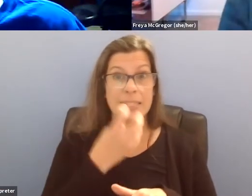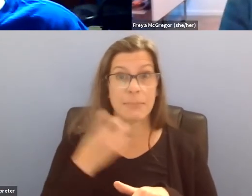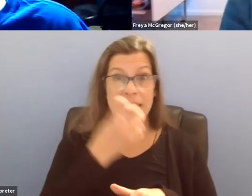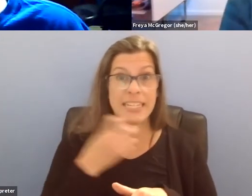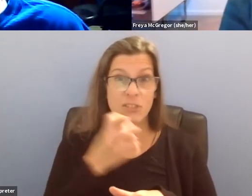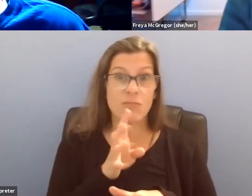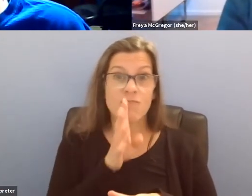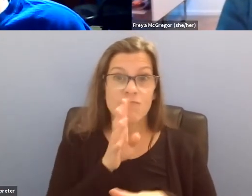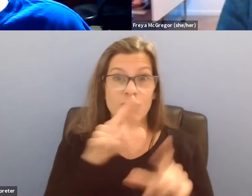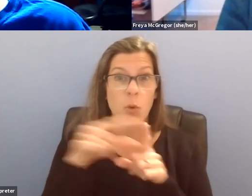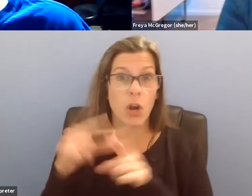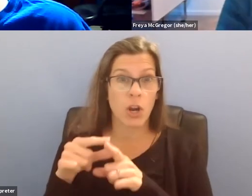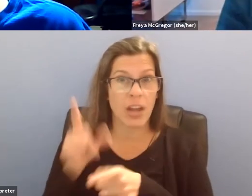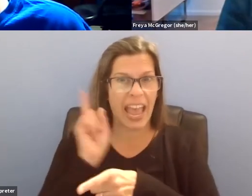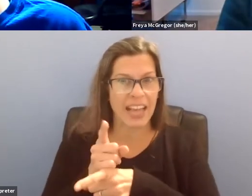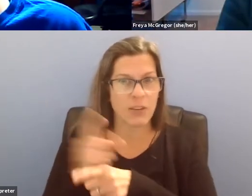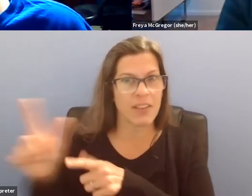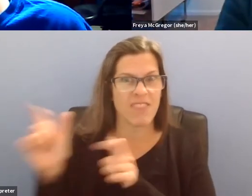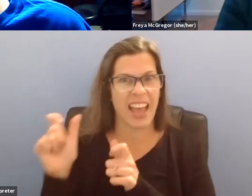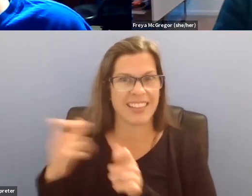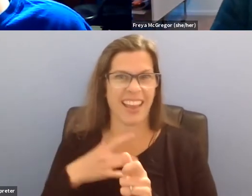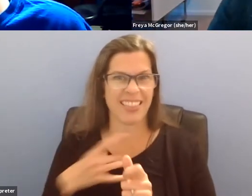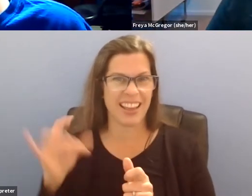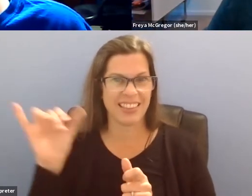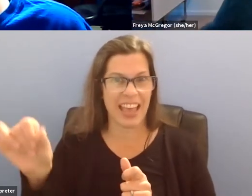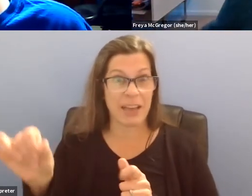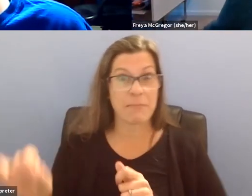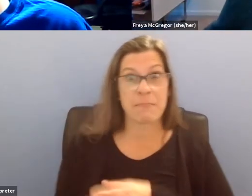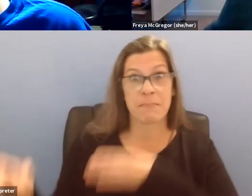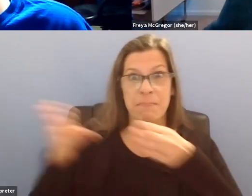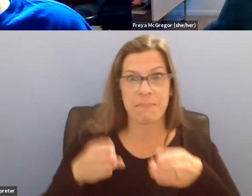Yeah. That's super cool. So, okay. If, um,